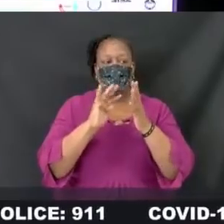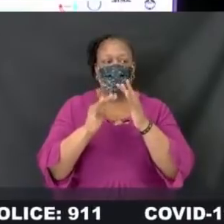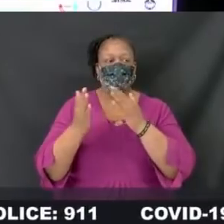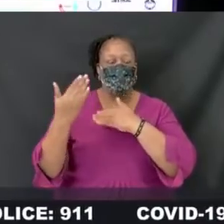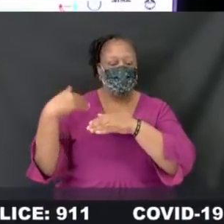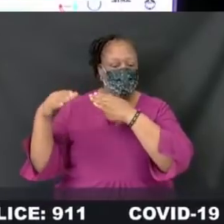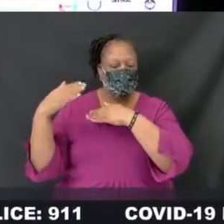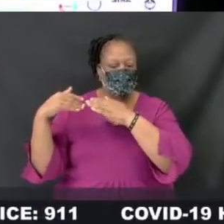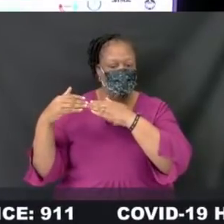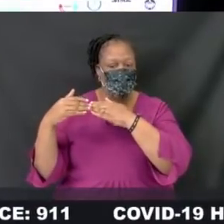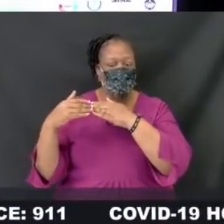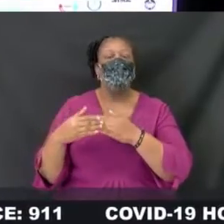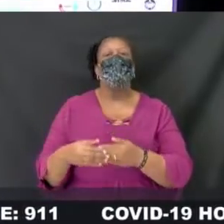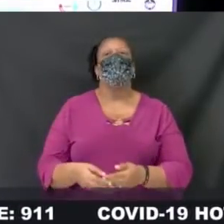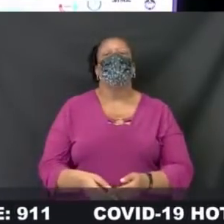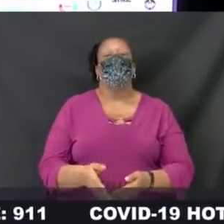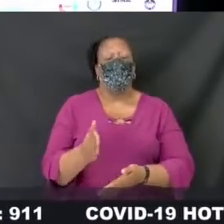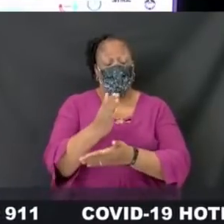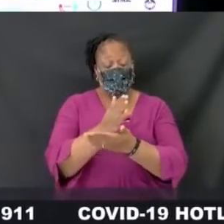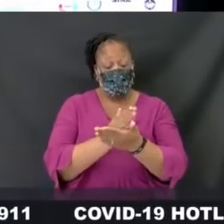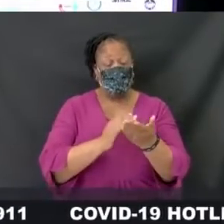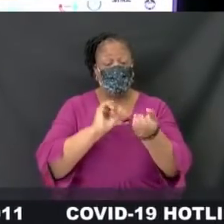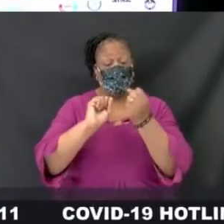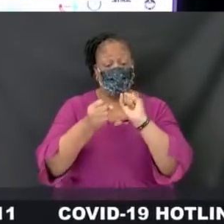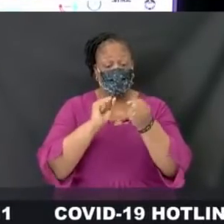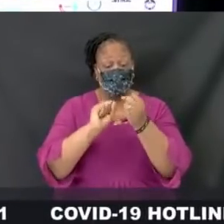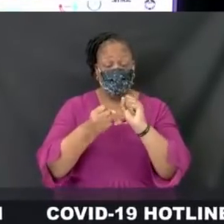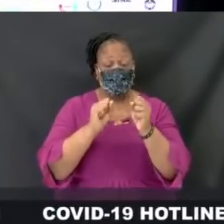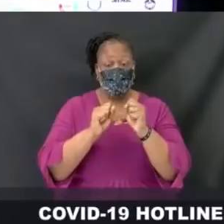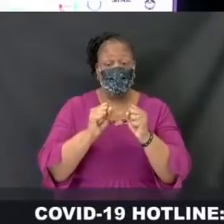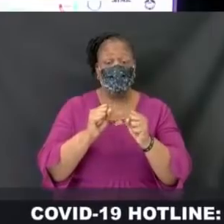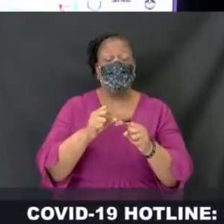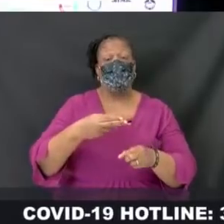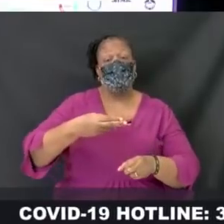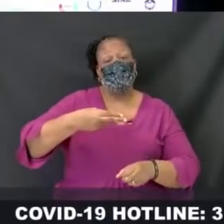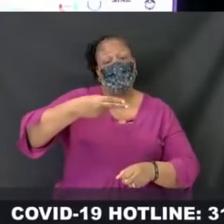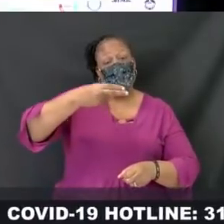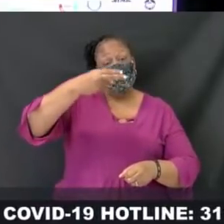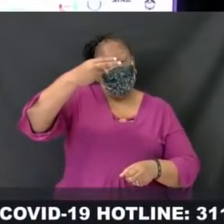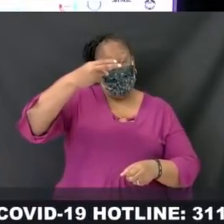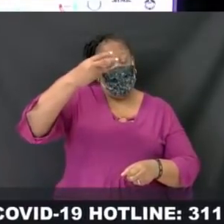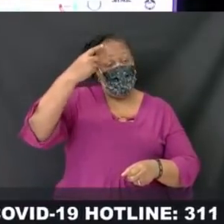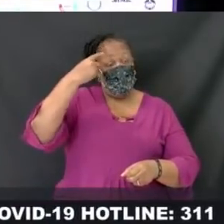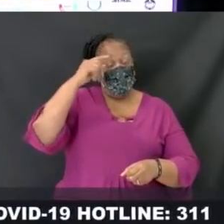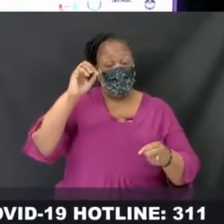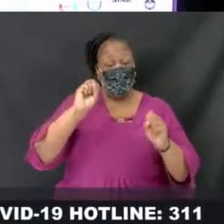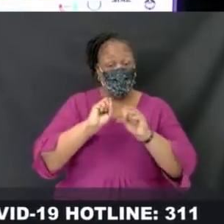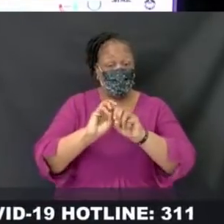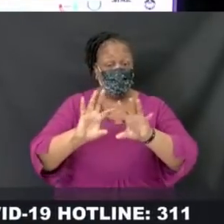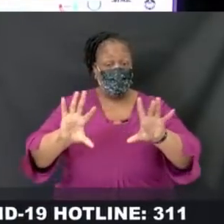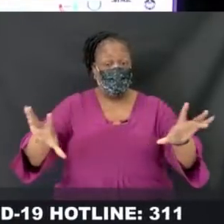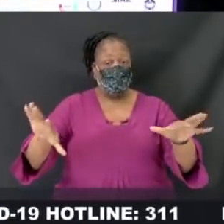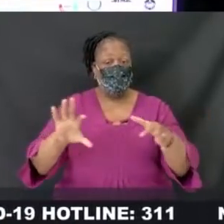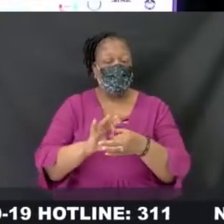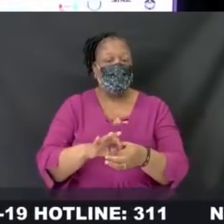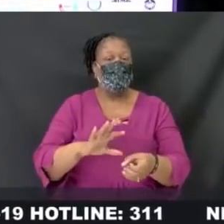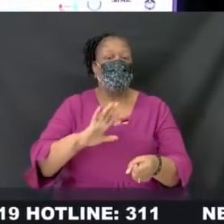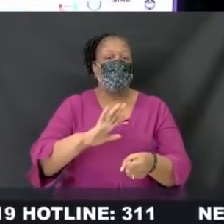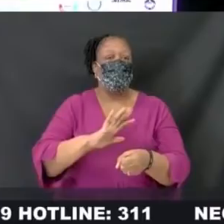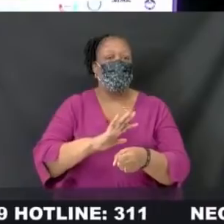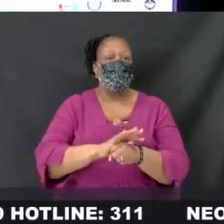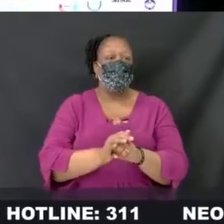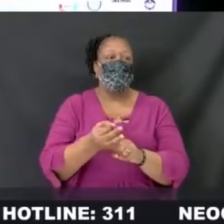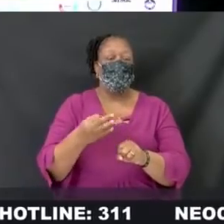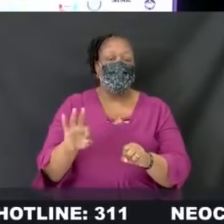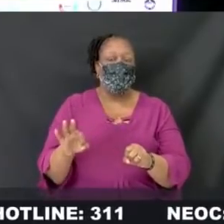some sports that are at a higher risk than others. So there is no one-size-fits-all cap